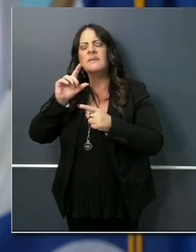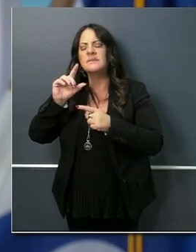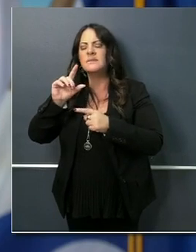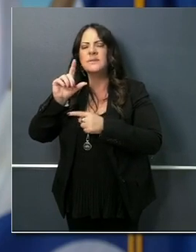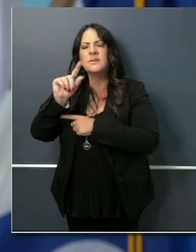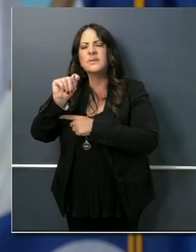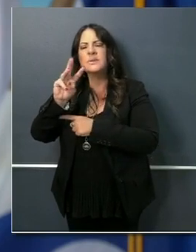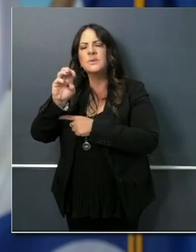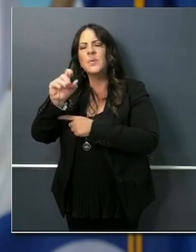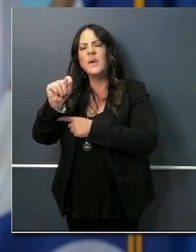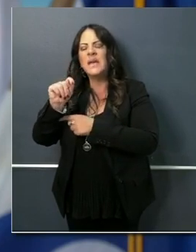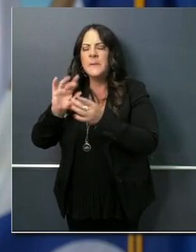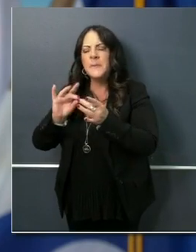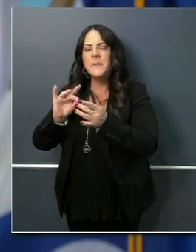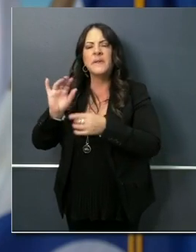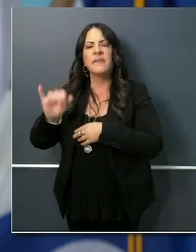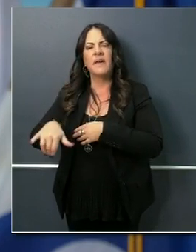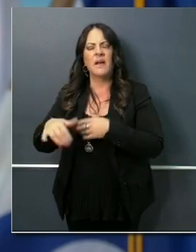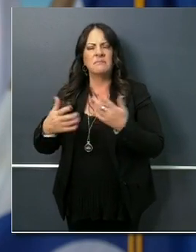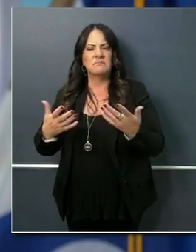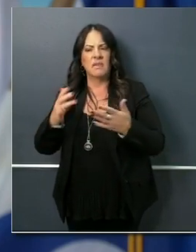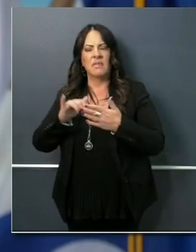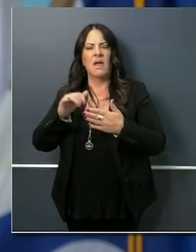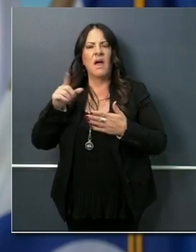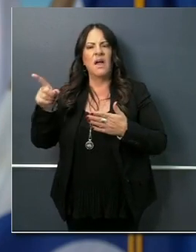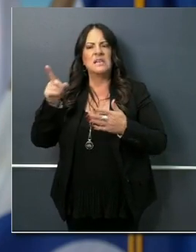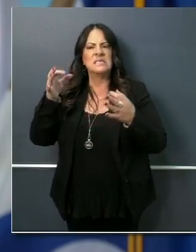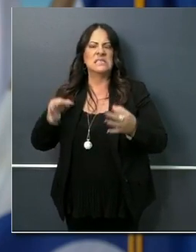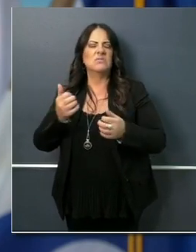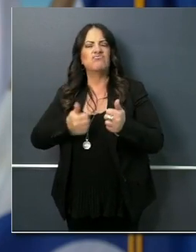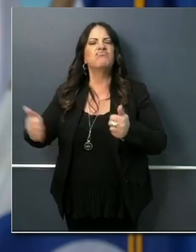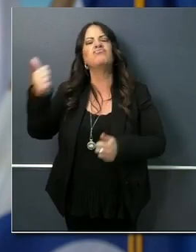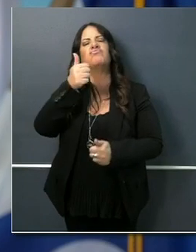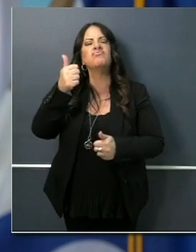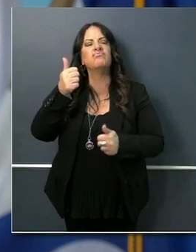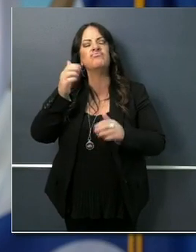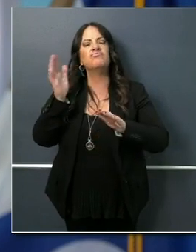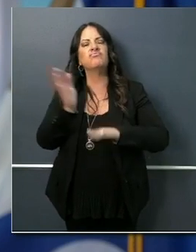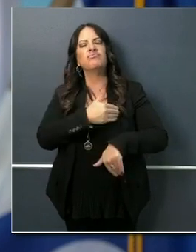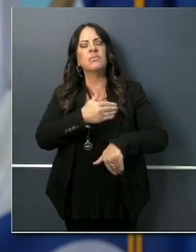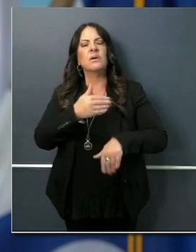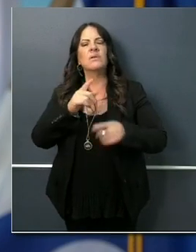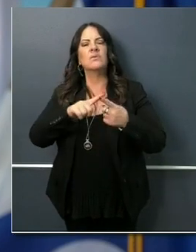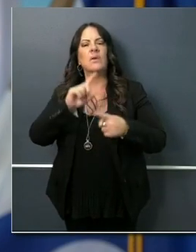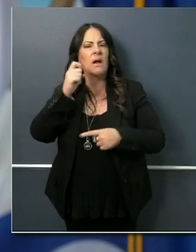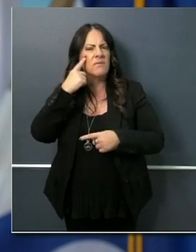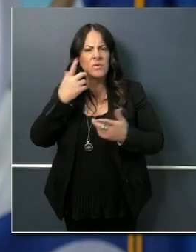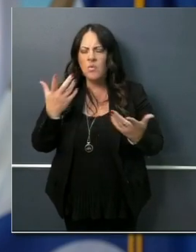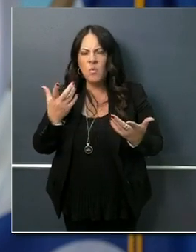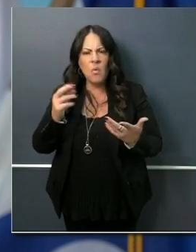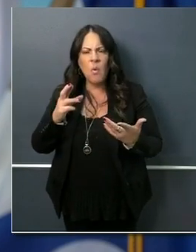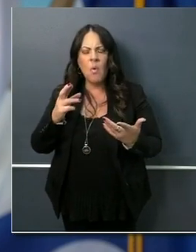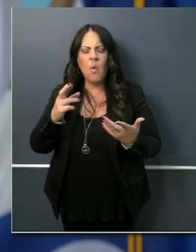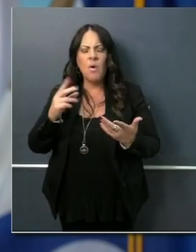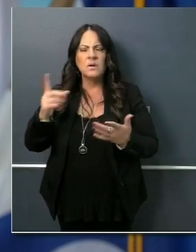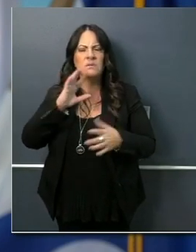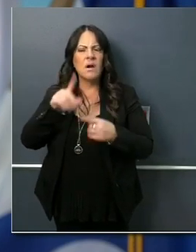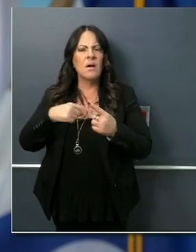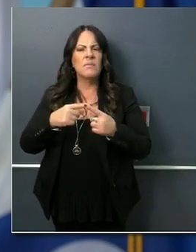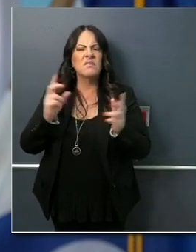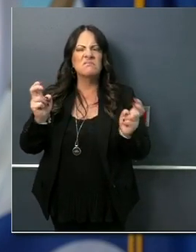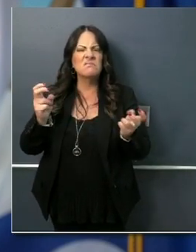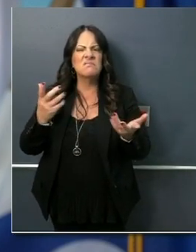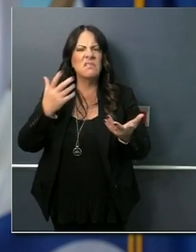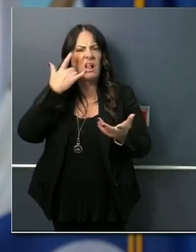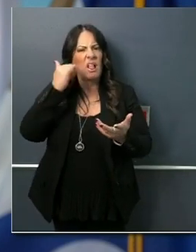response to him that his decision would supersede the governor's? And just one more thing, he also retweeted over the California Republican who